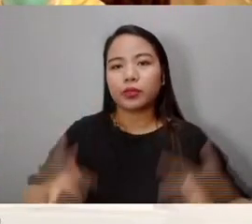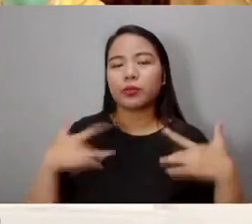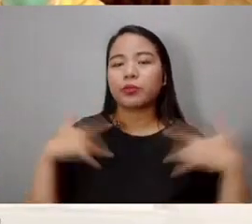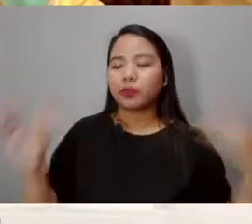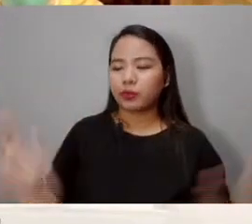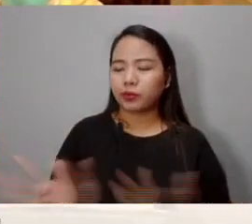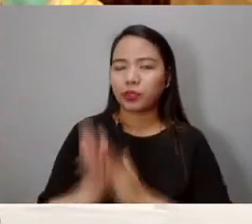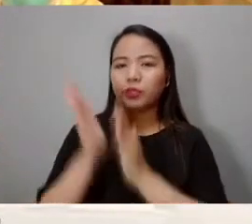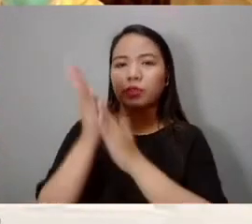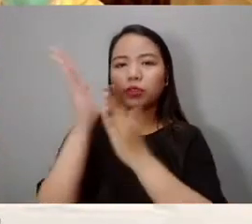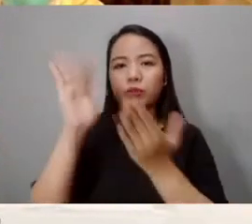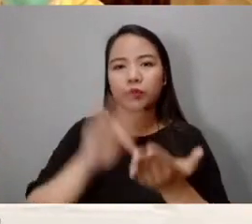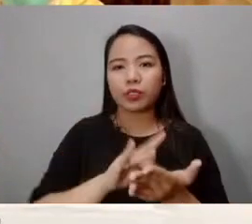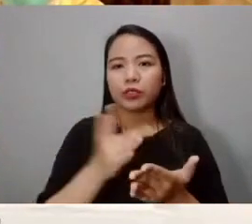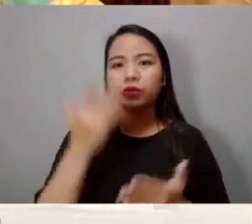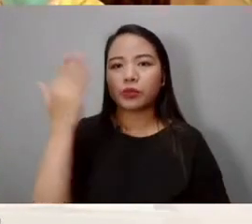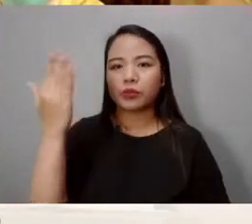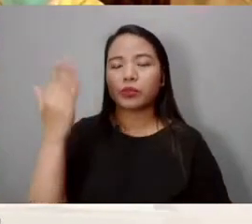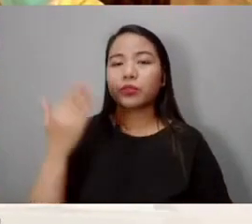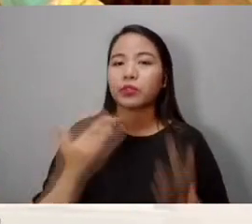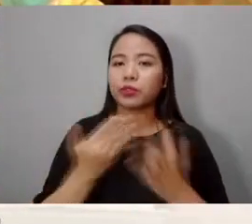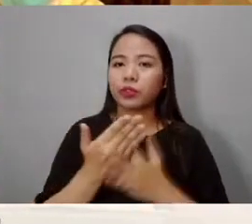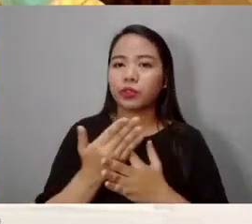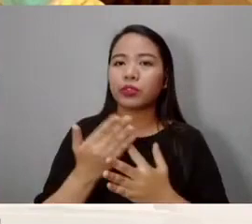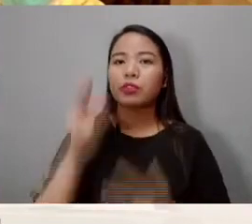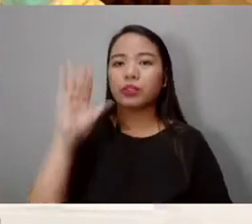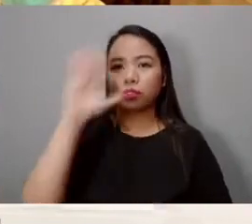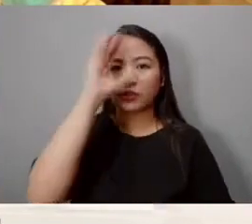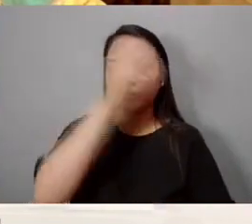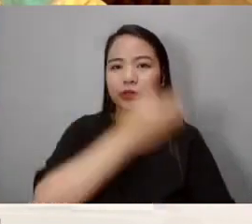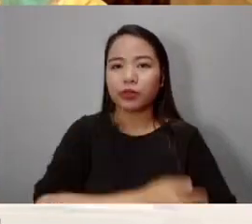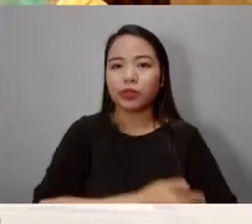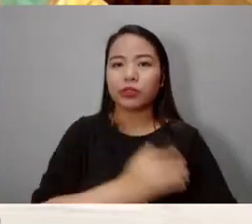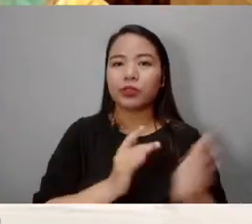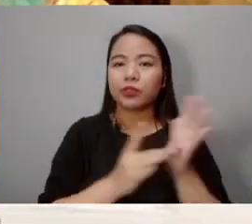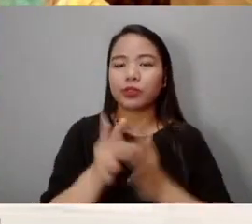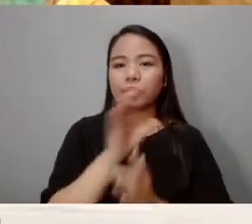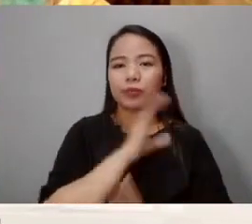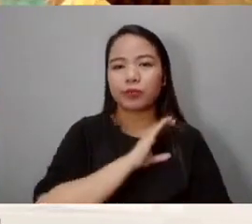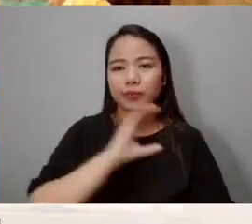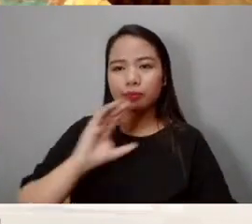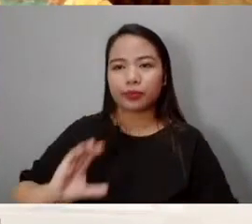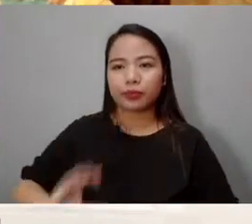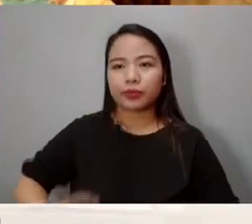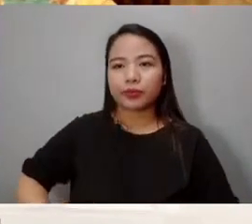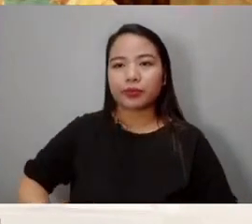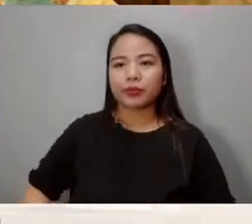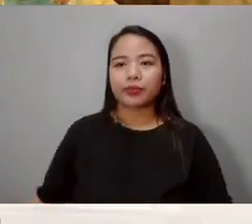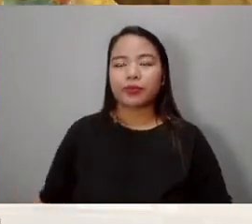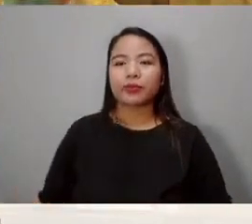and glorify you through your Son, Jesus Christ.